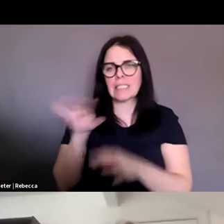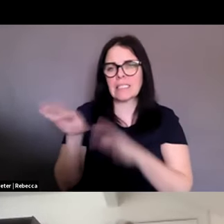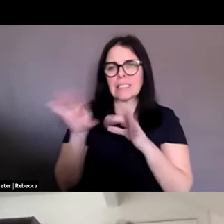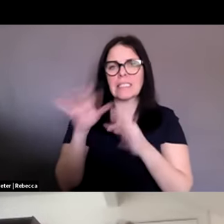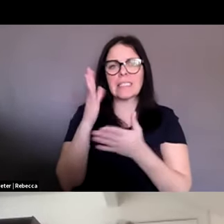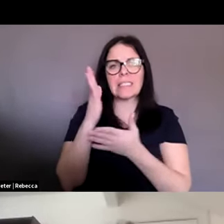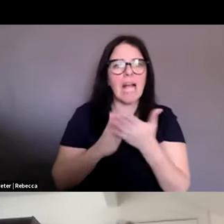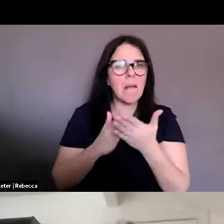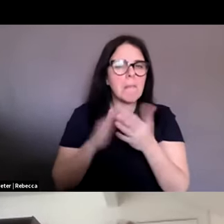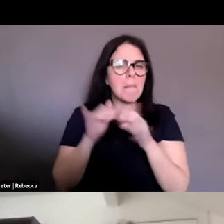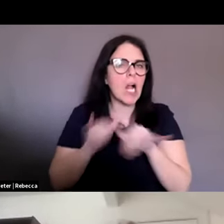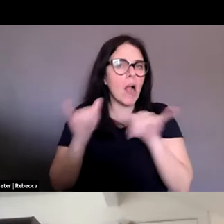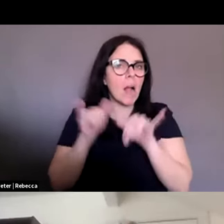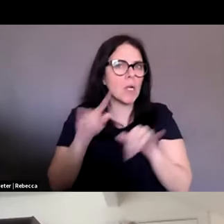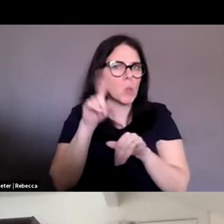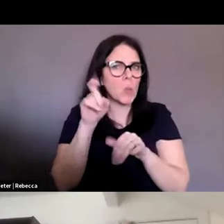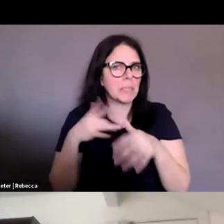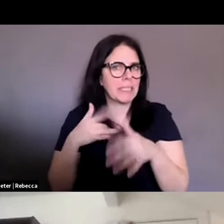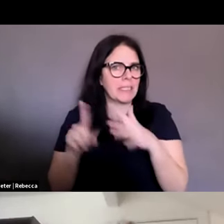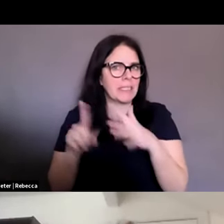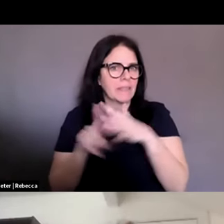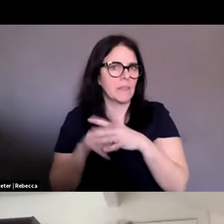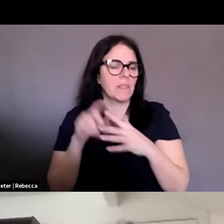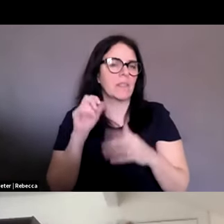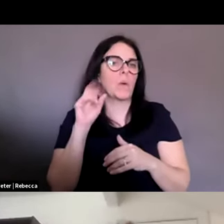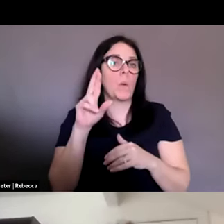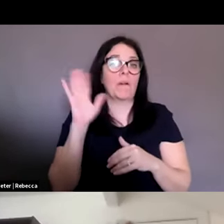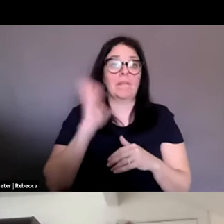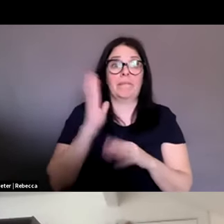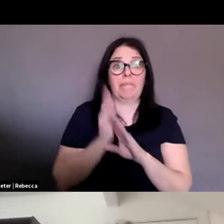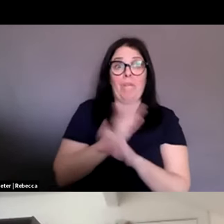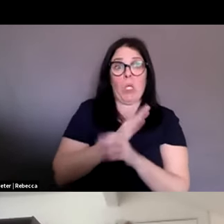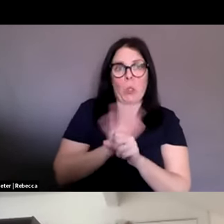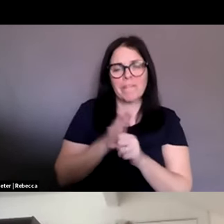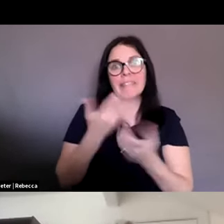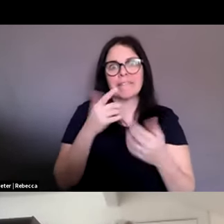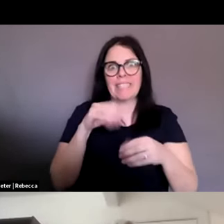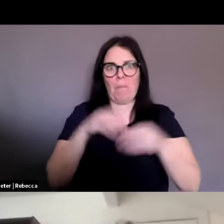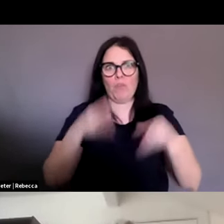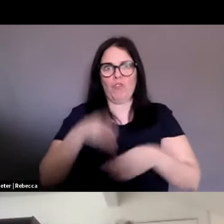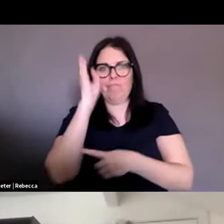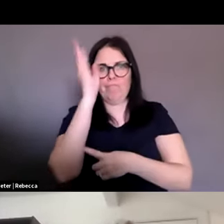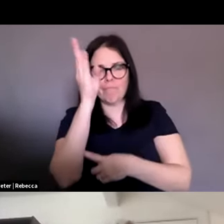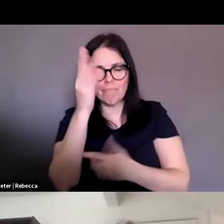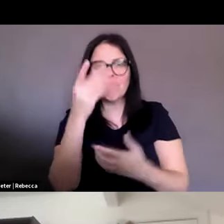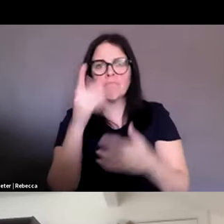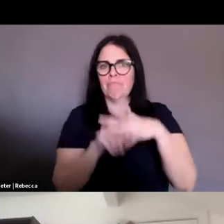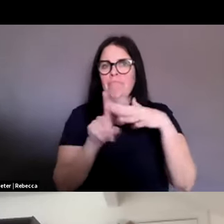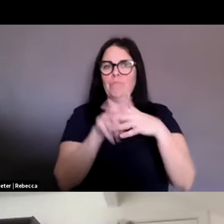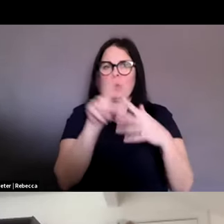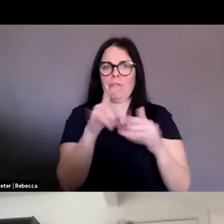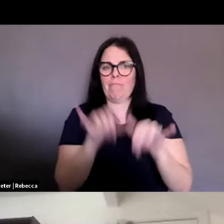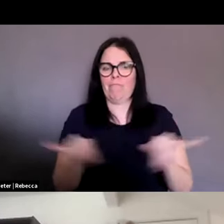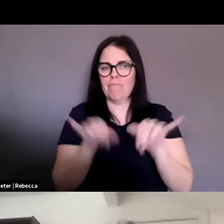previous webinars or pre-COVID when we did live presentations. And maybe I'll start with you, Linda. So I guess one